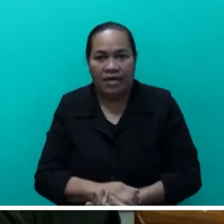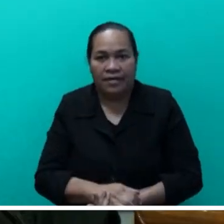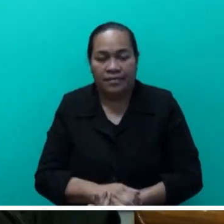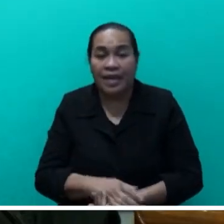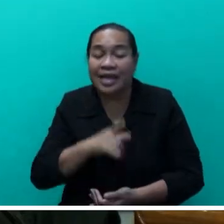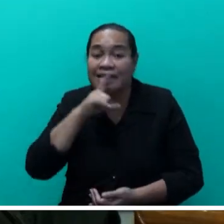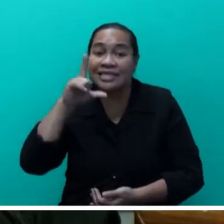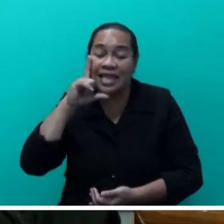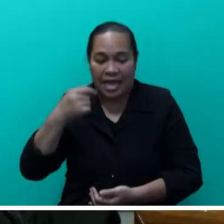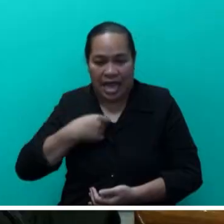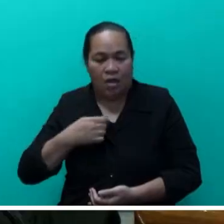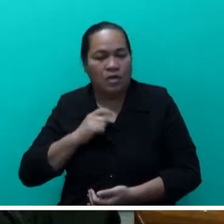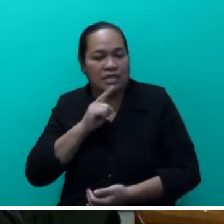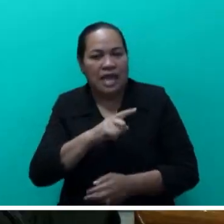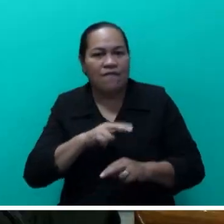Yesterday I was in a funeral.